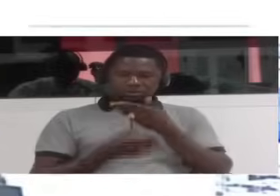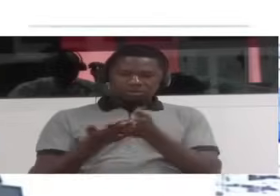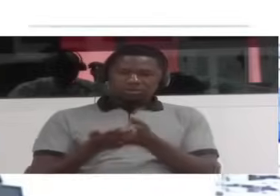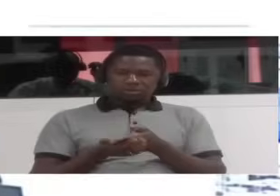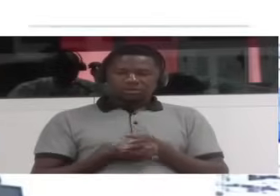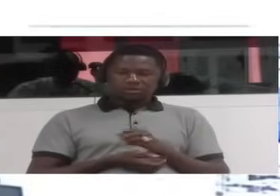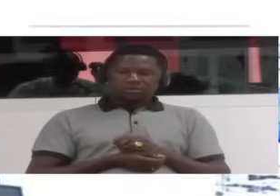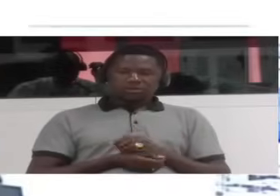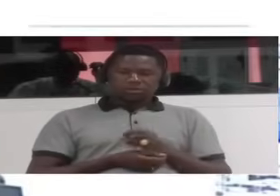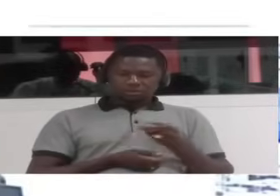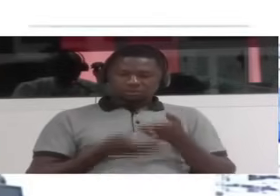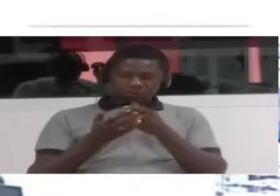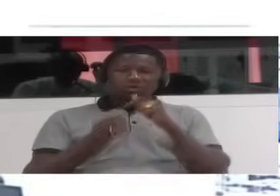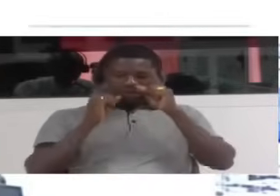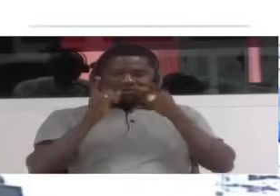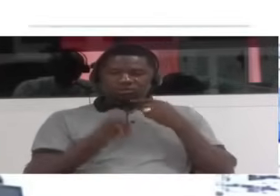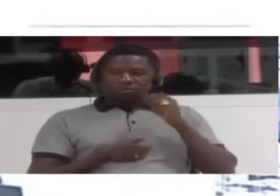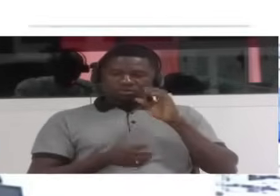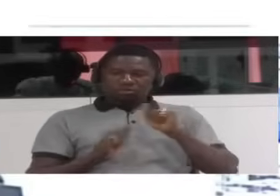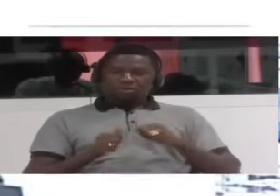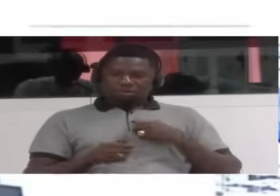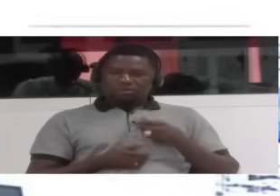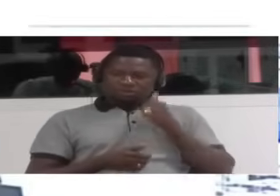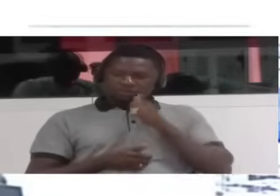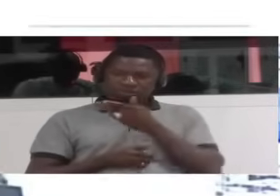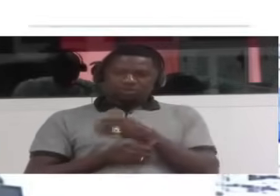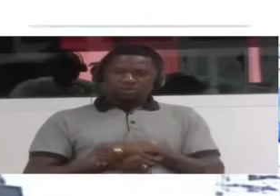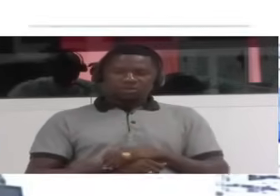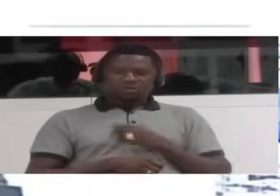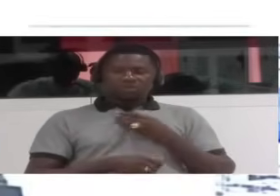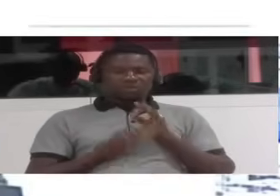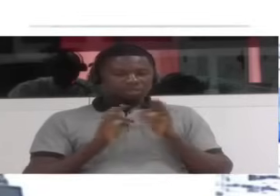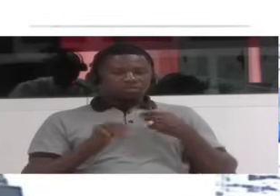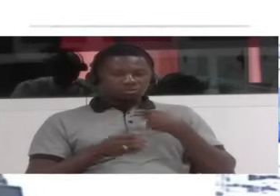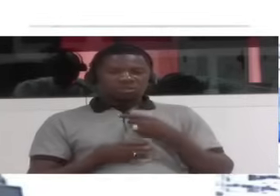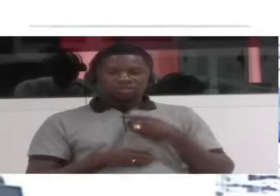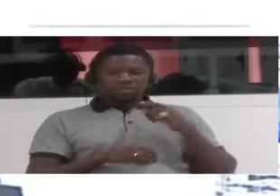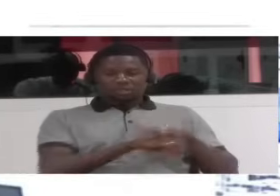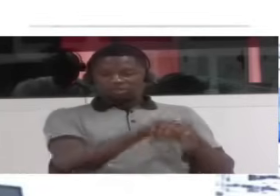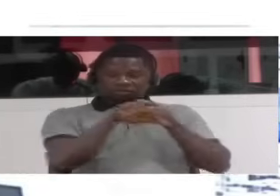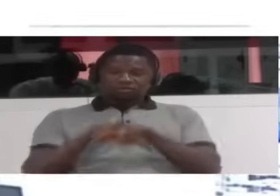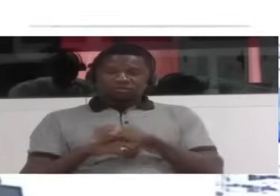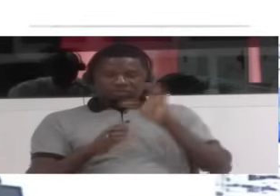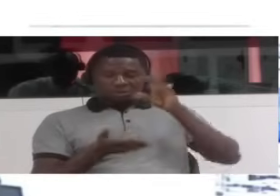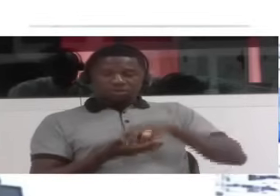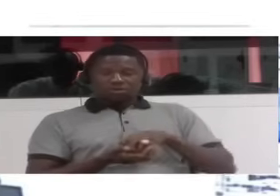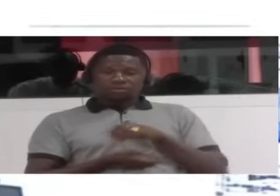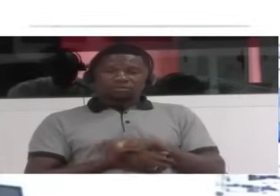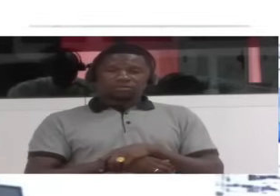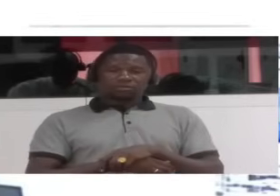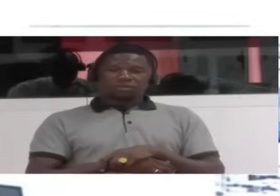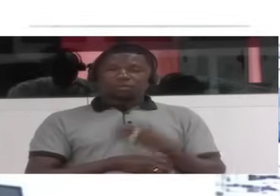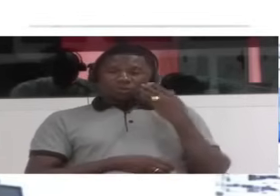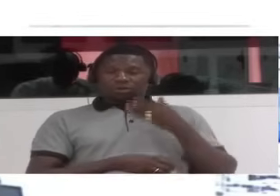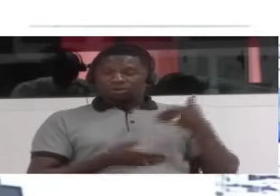You are living, you may use it. You have been nice to me since we take off from Banjul. When we arrive, he asked